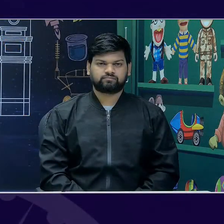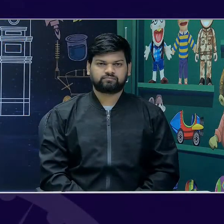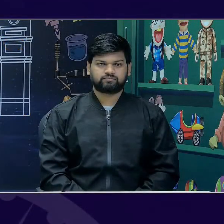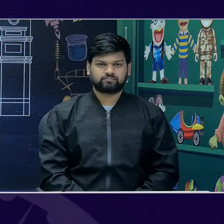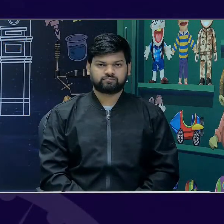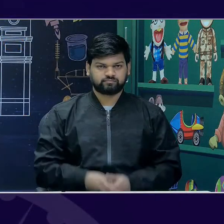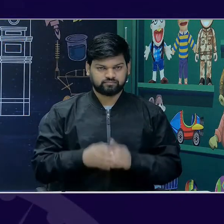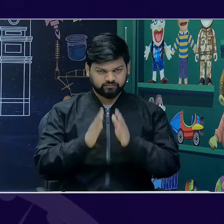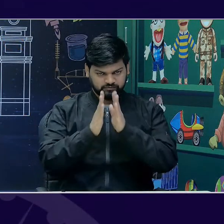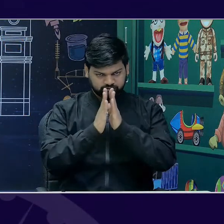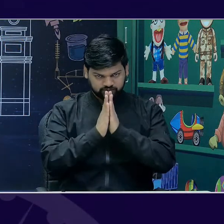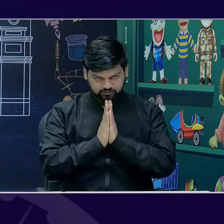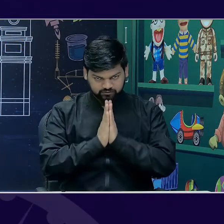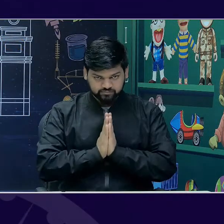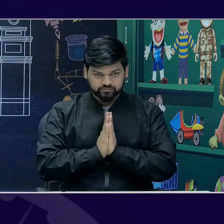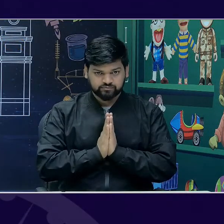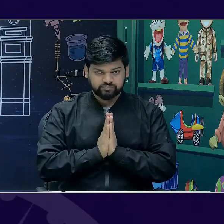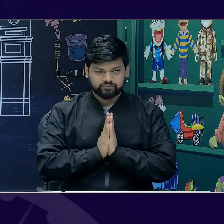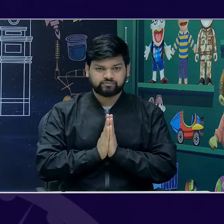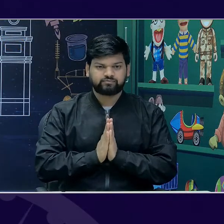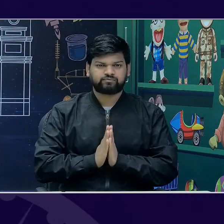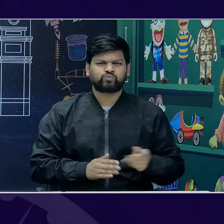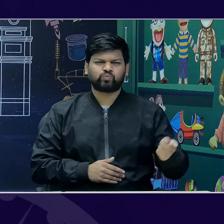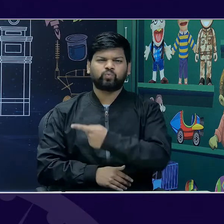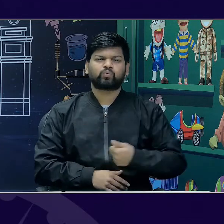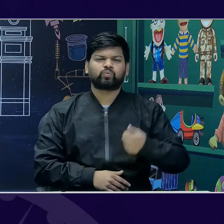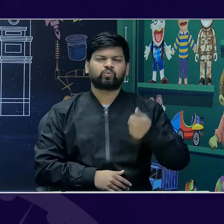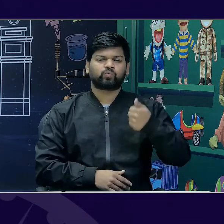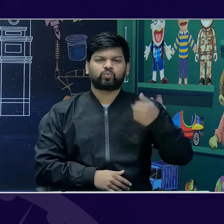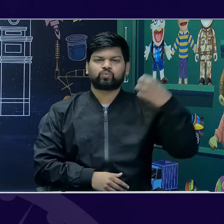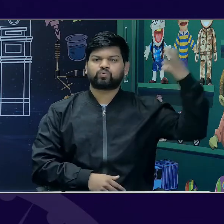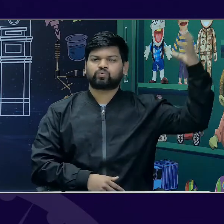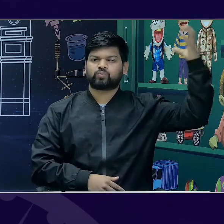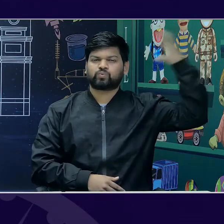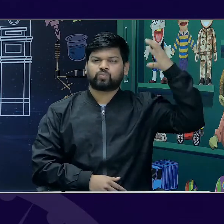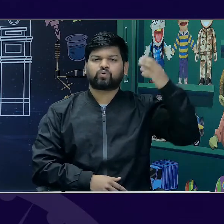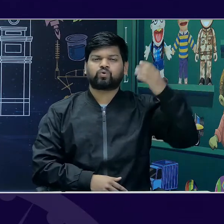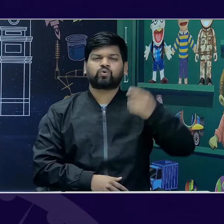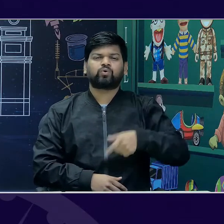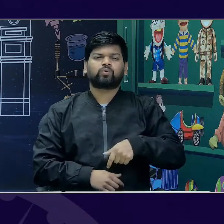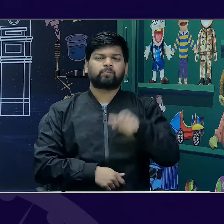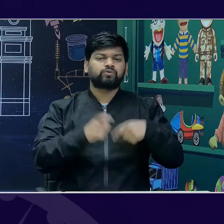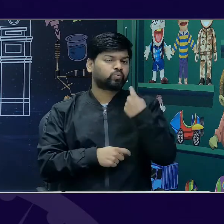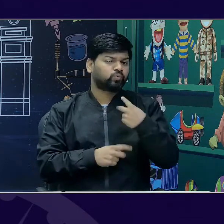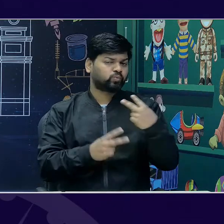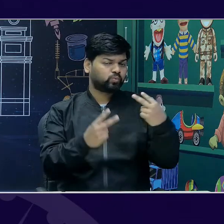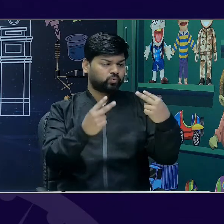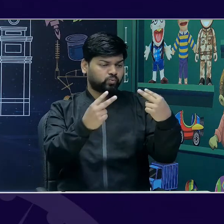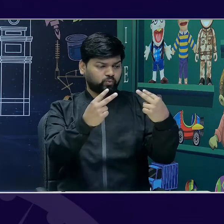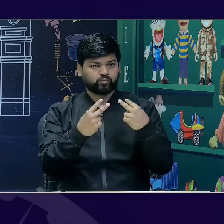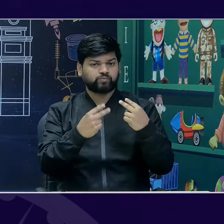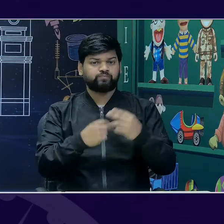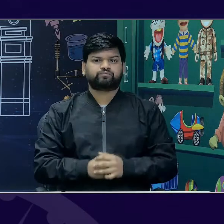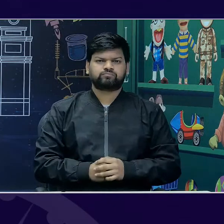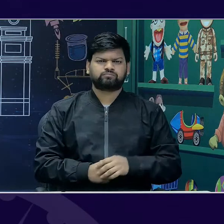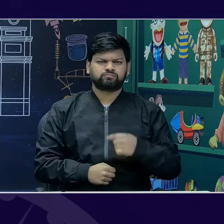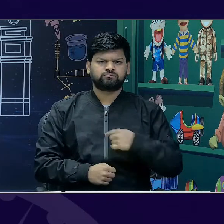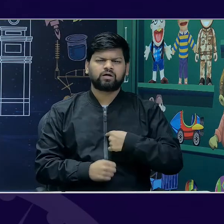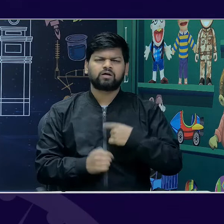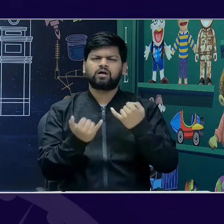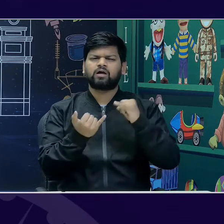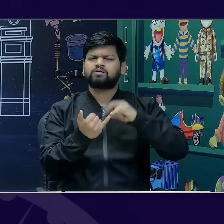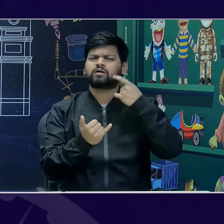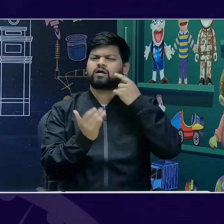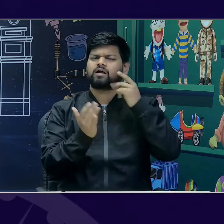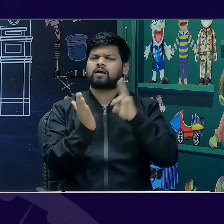Hello, Namaskar, and a very good afternoon to all the viewers watching our sessions out there. This is Simran Singh and you are